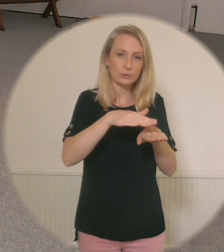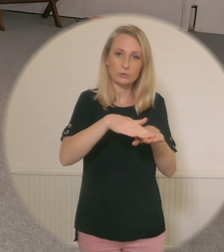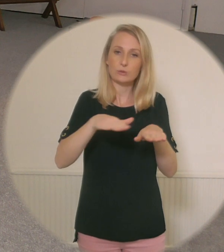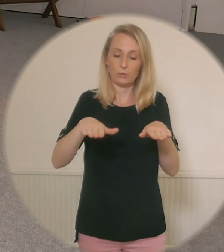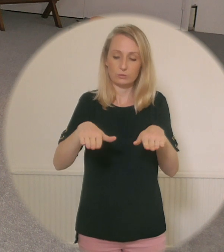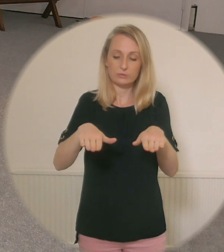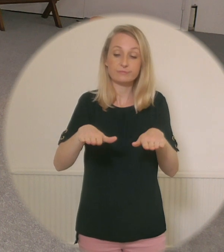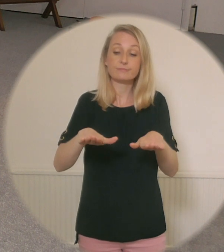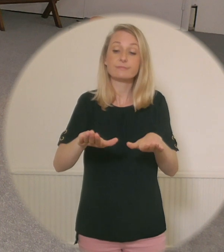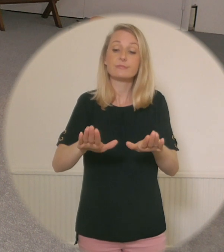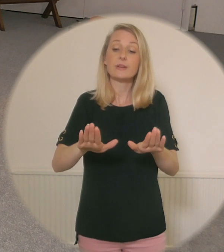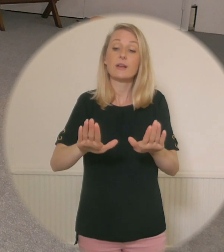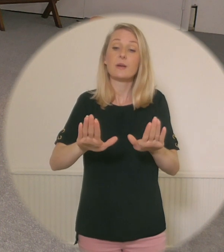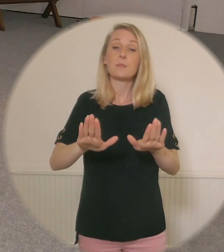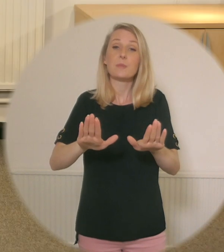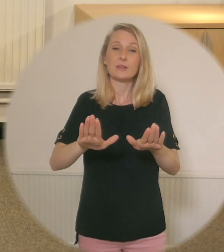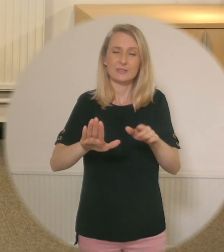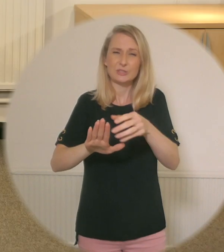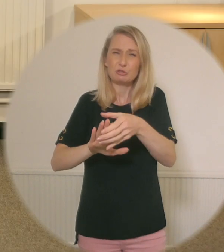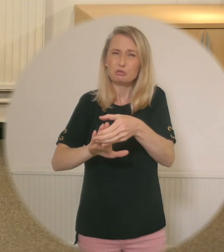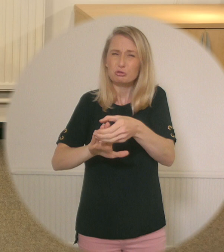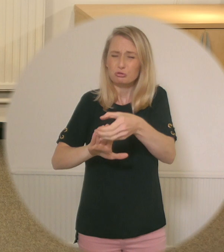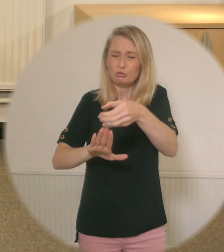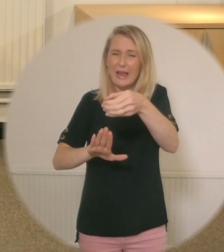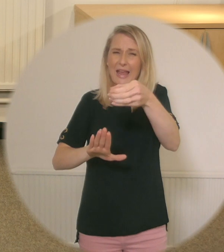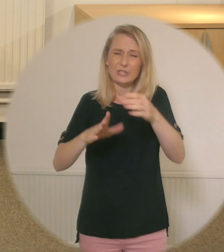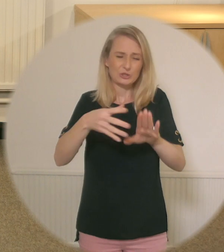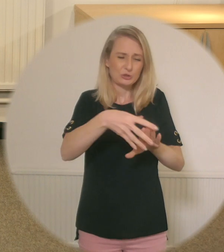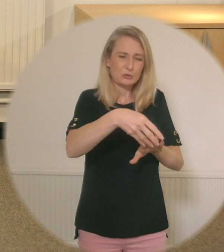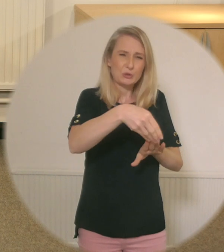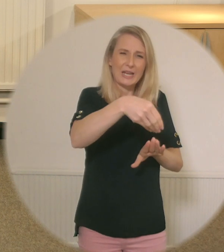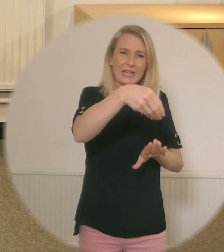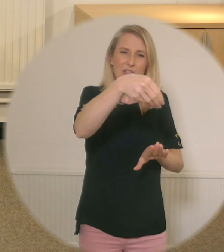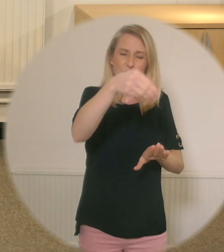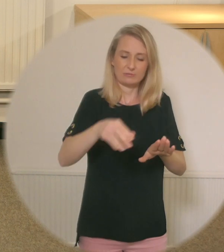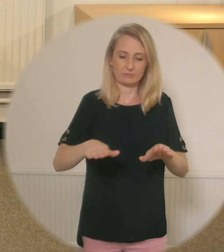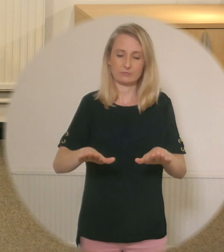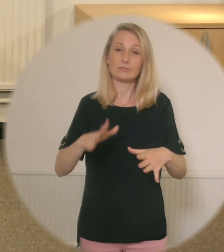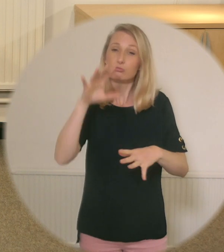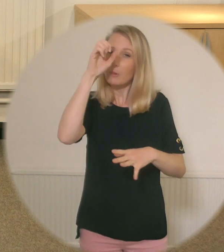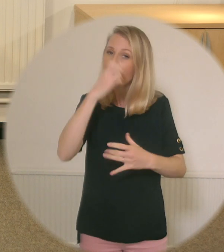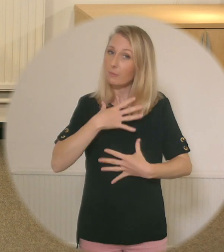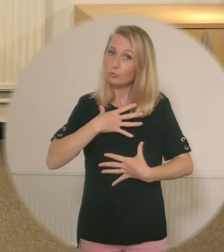toes, stretching them as much as you can. Don't forget to breathe.